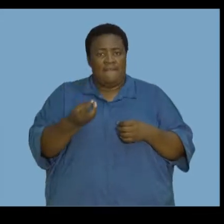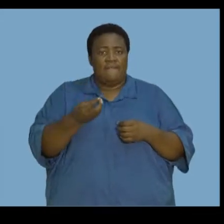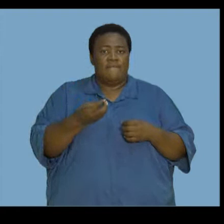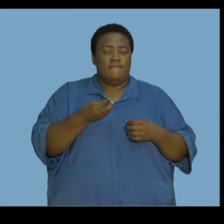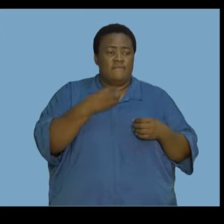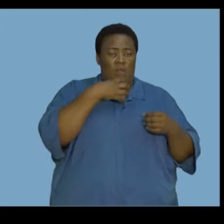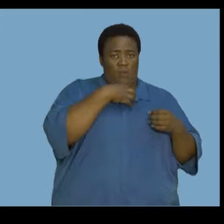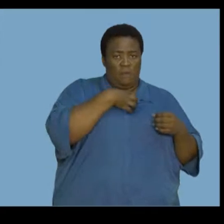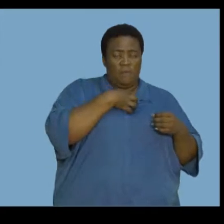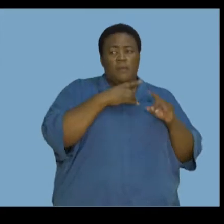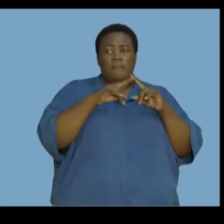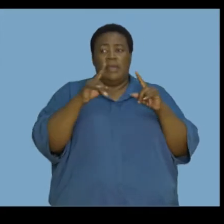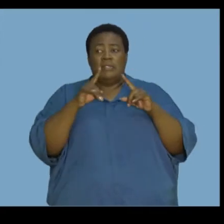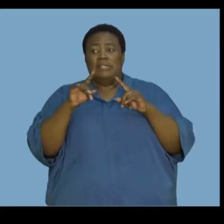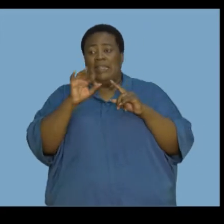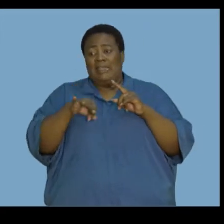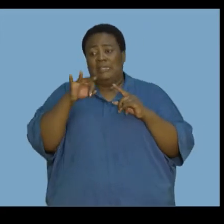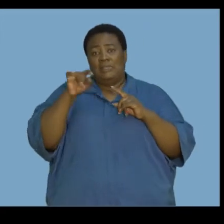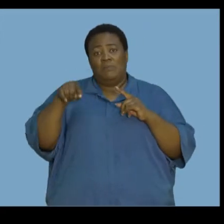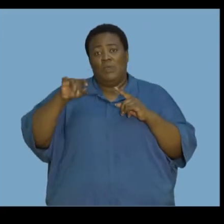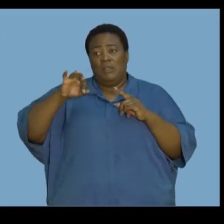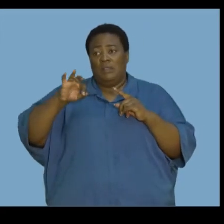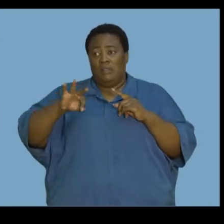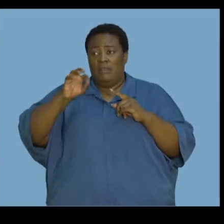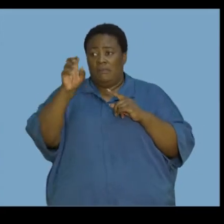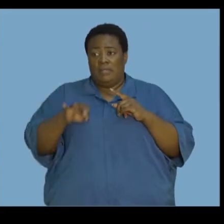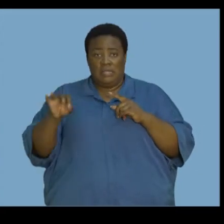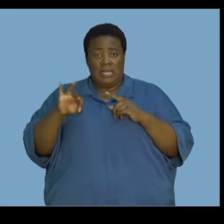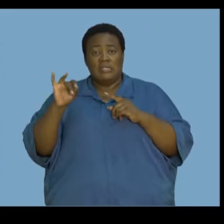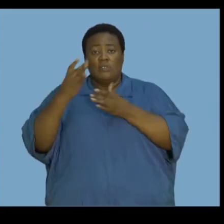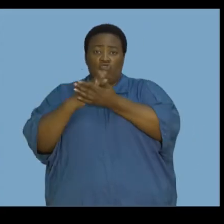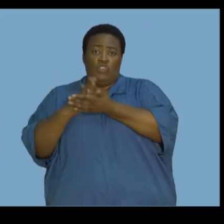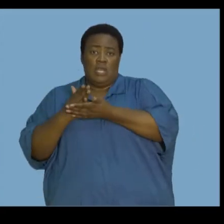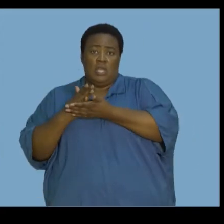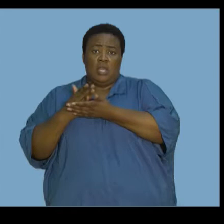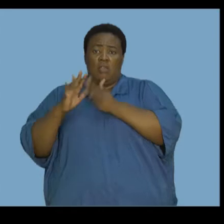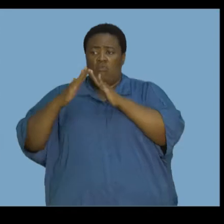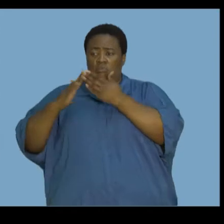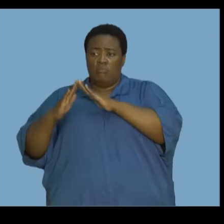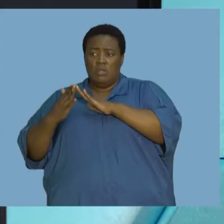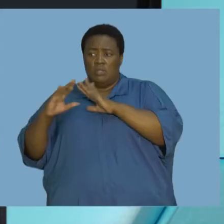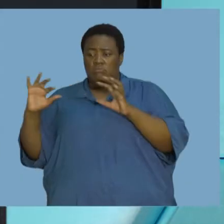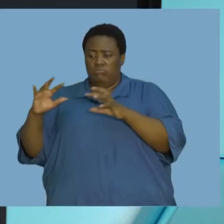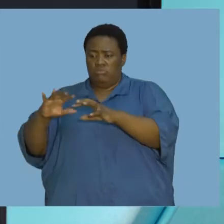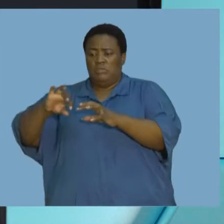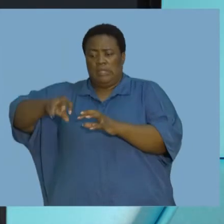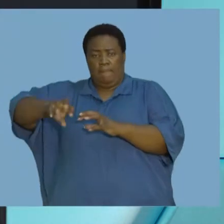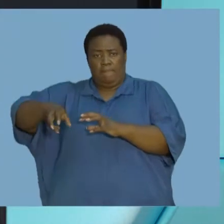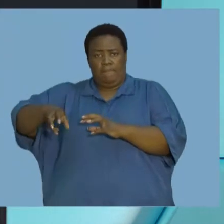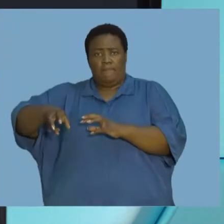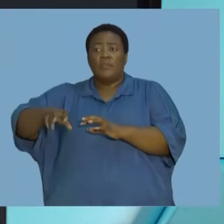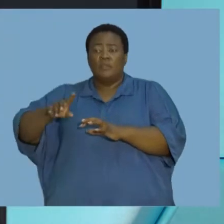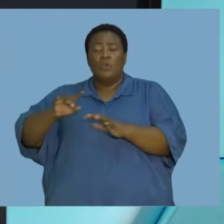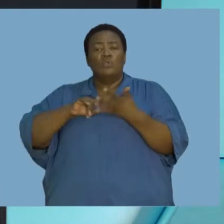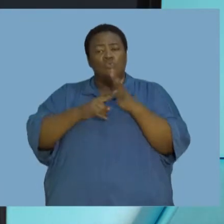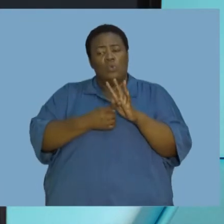while 13.3% need to share a communal tap. Again, we see that these stats